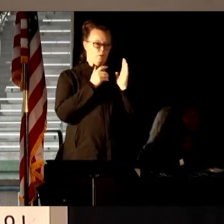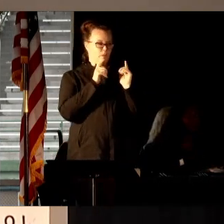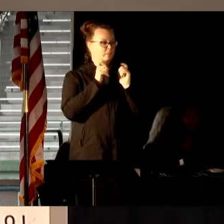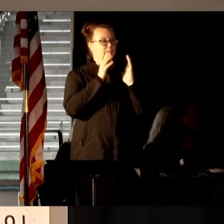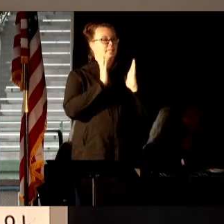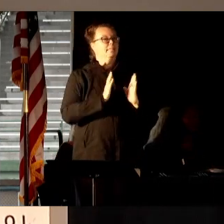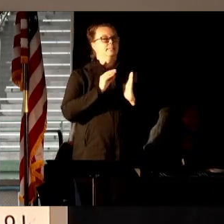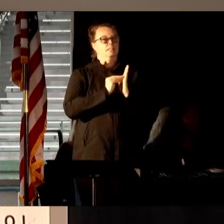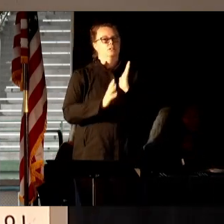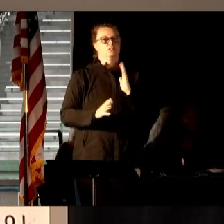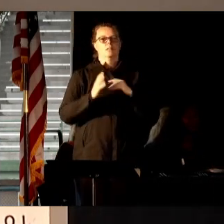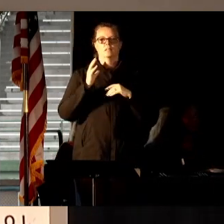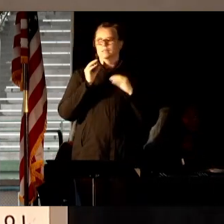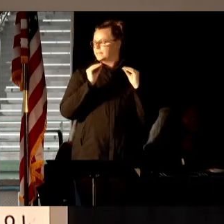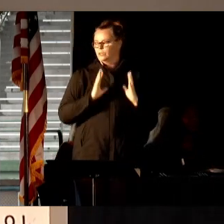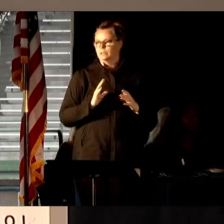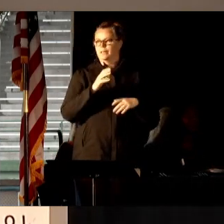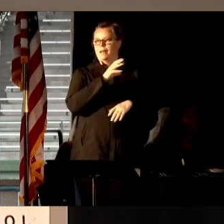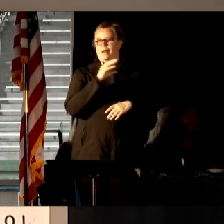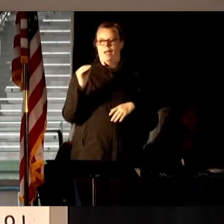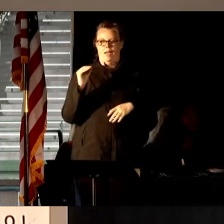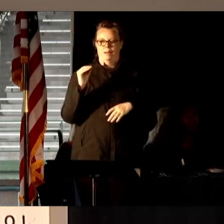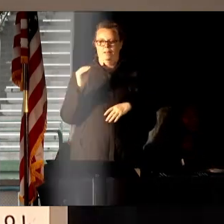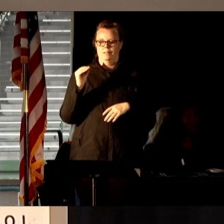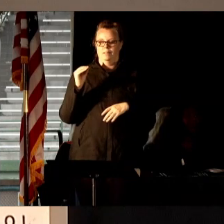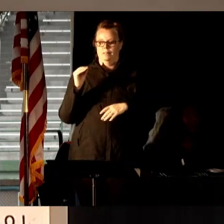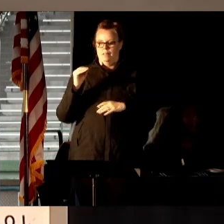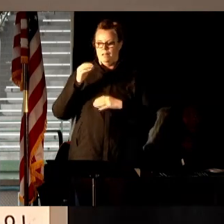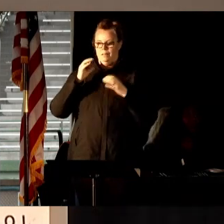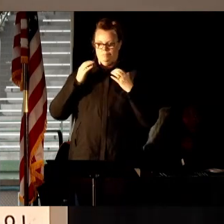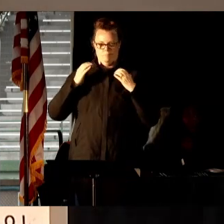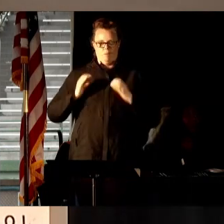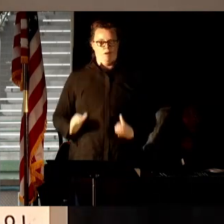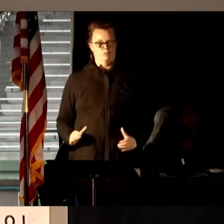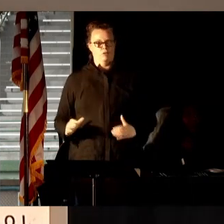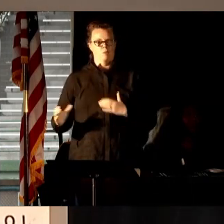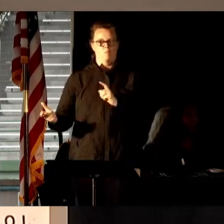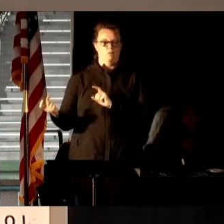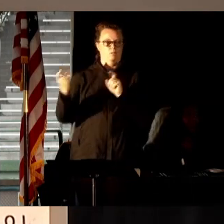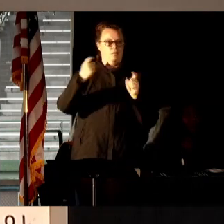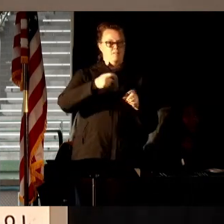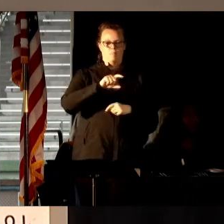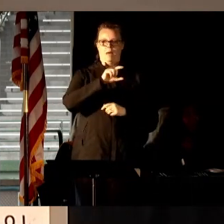mascot costume was gifted to our school by the graduating class of 2020.